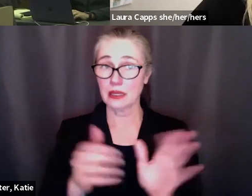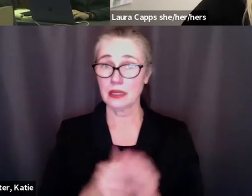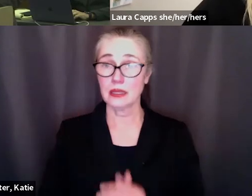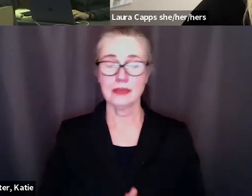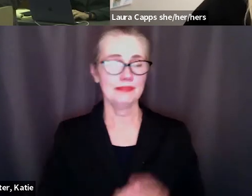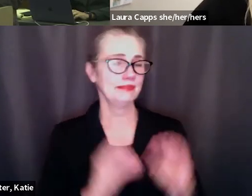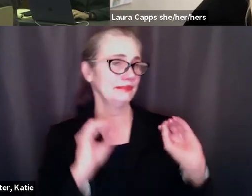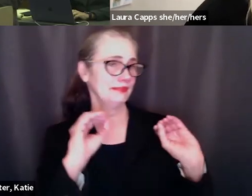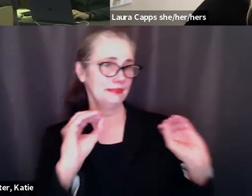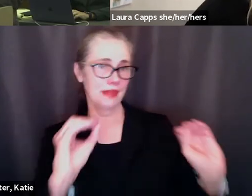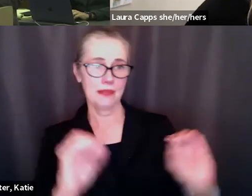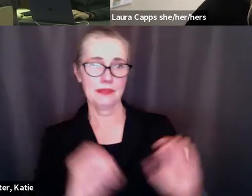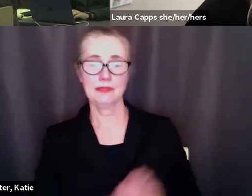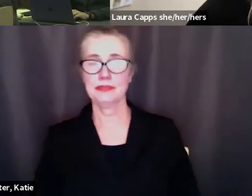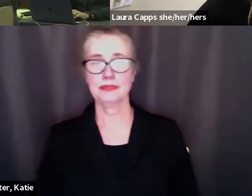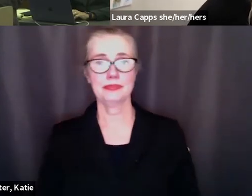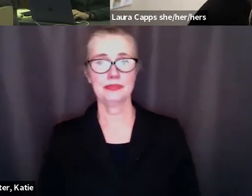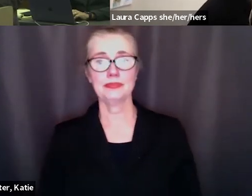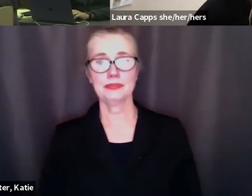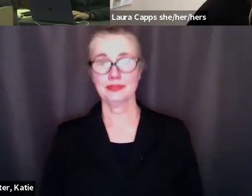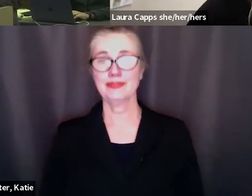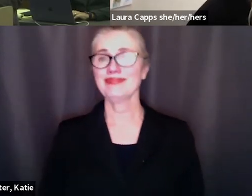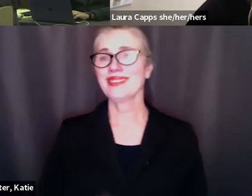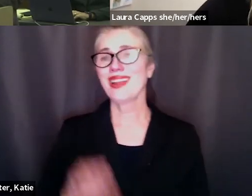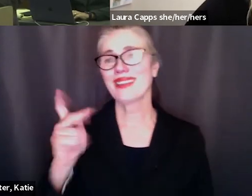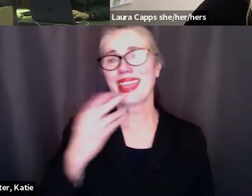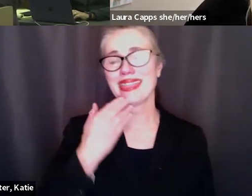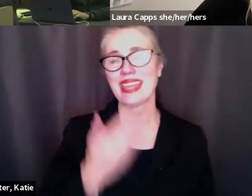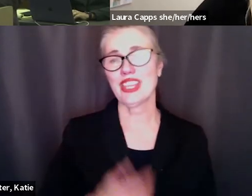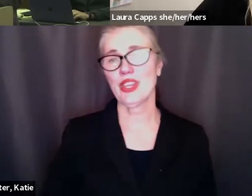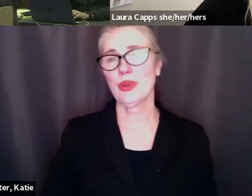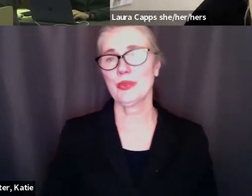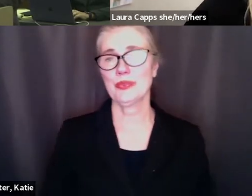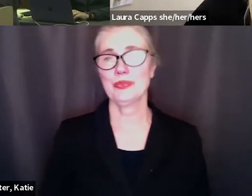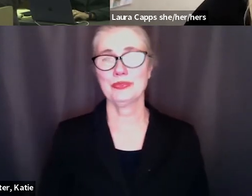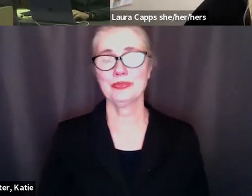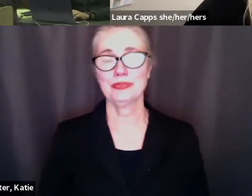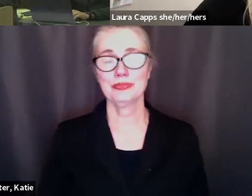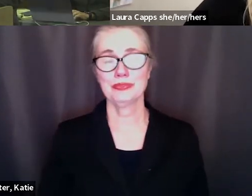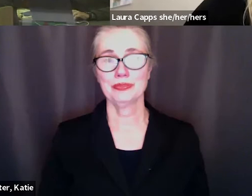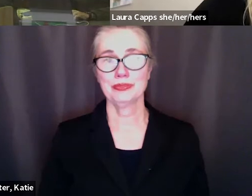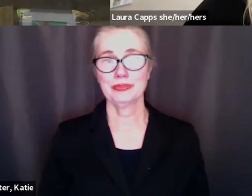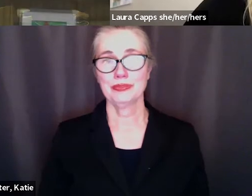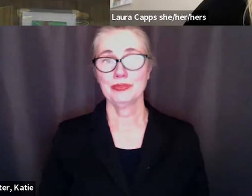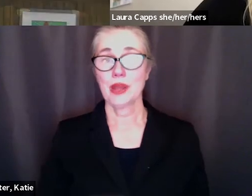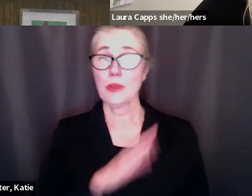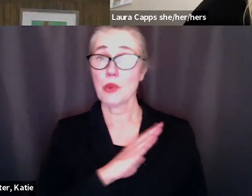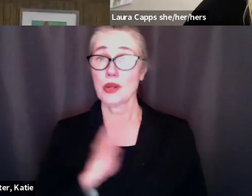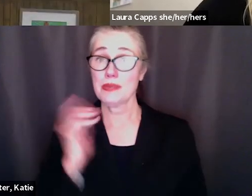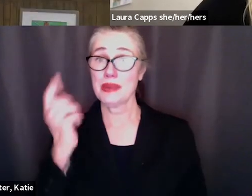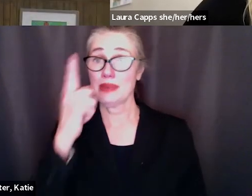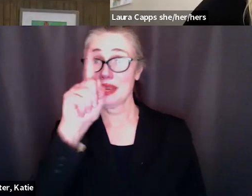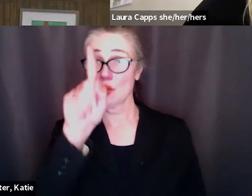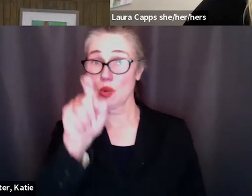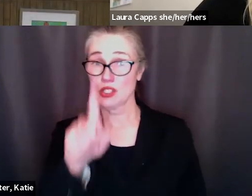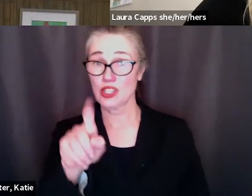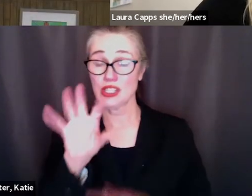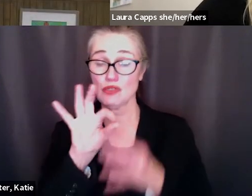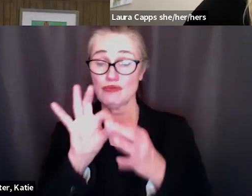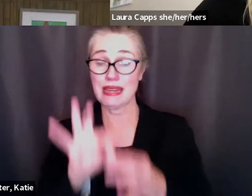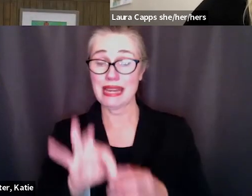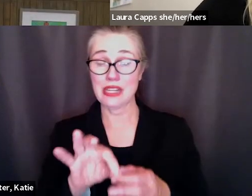no public comment on this item okay thank you board members are there any questions on this